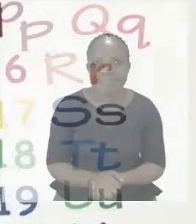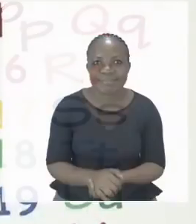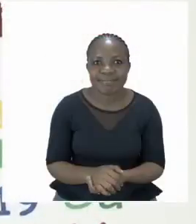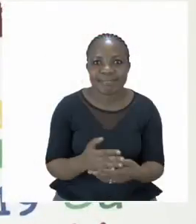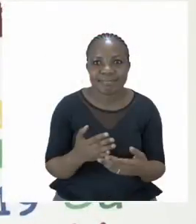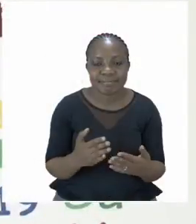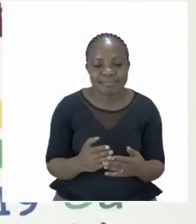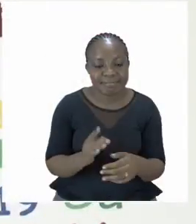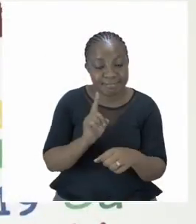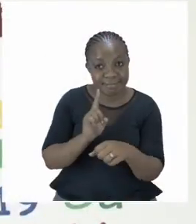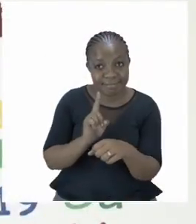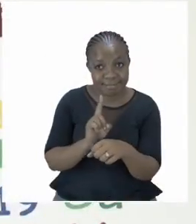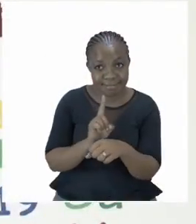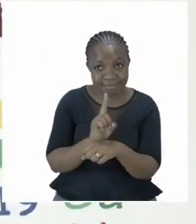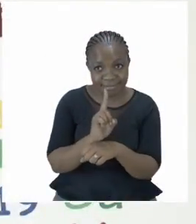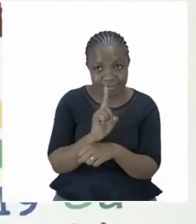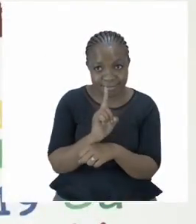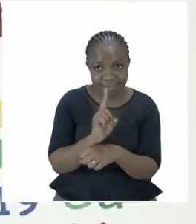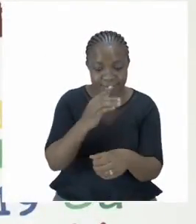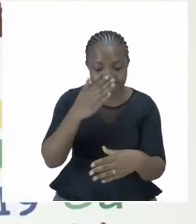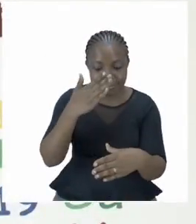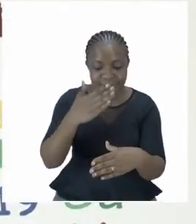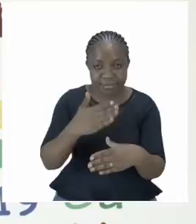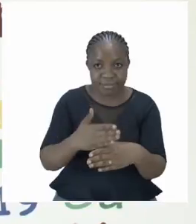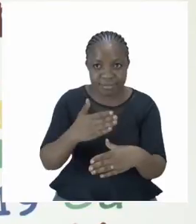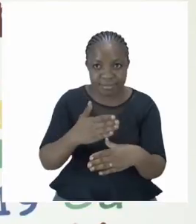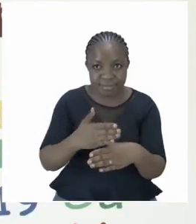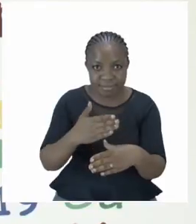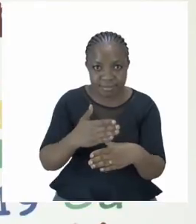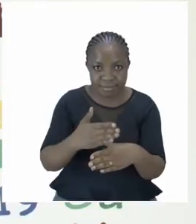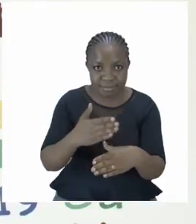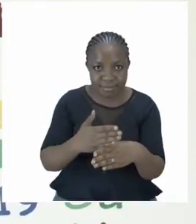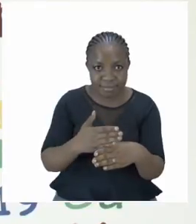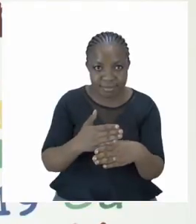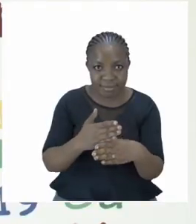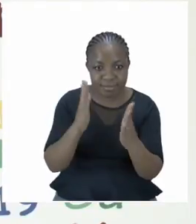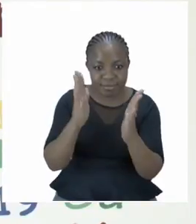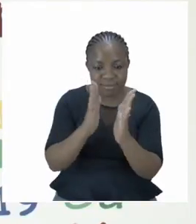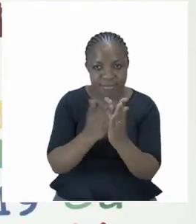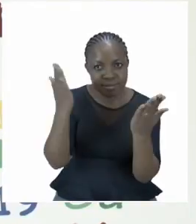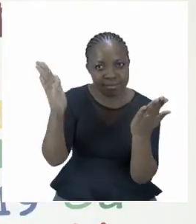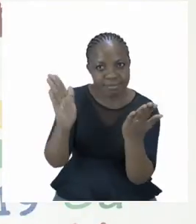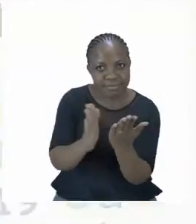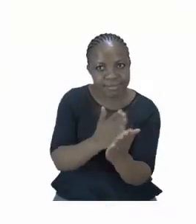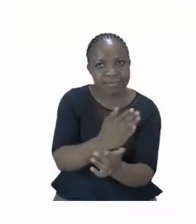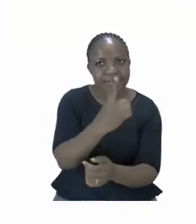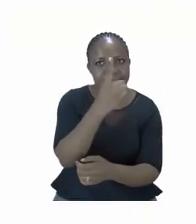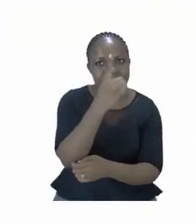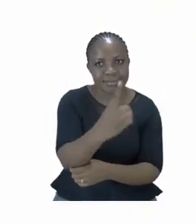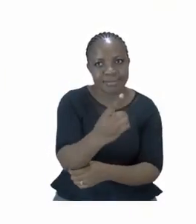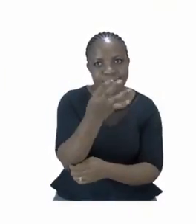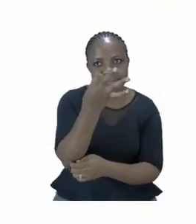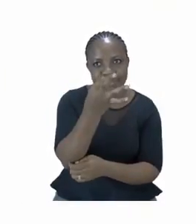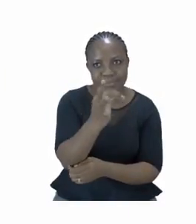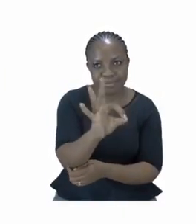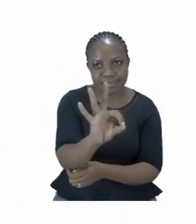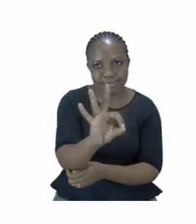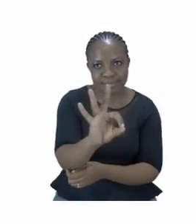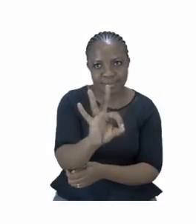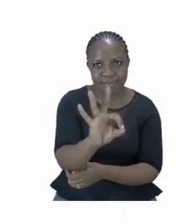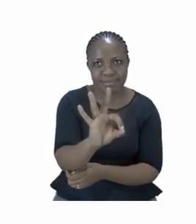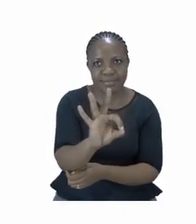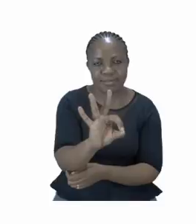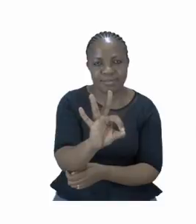Our first exercise for today is coming from page 19. On